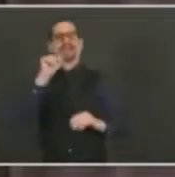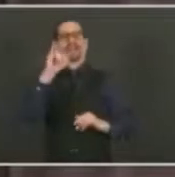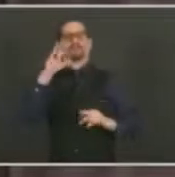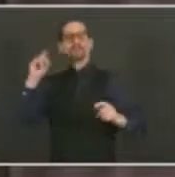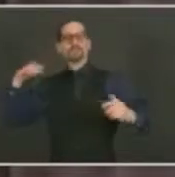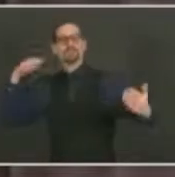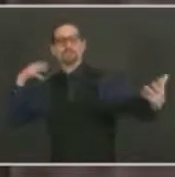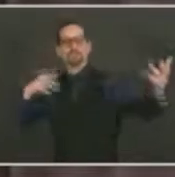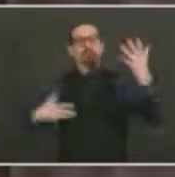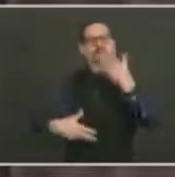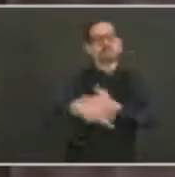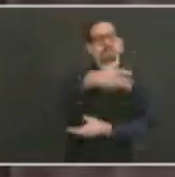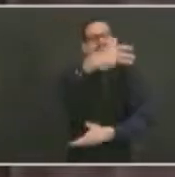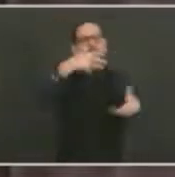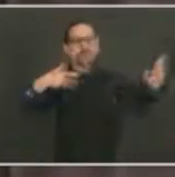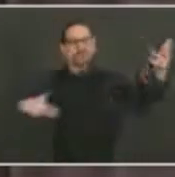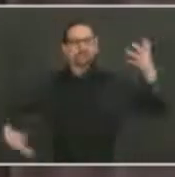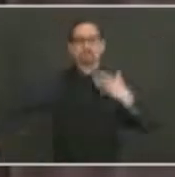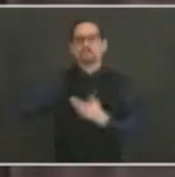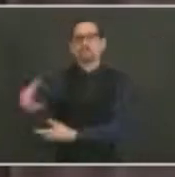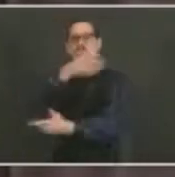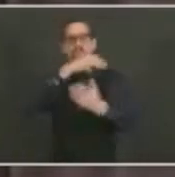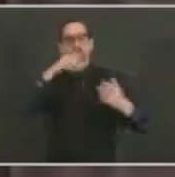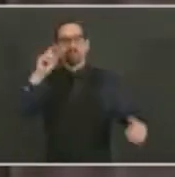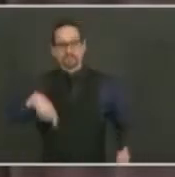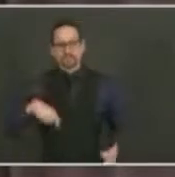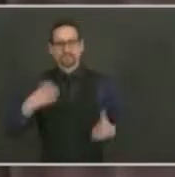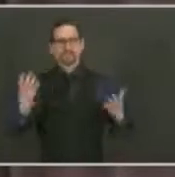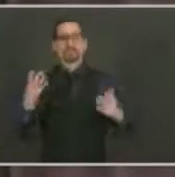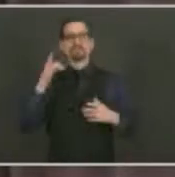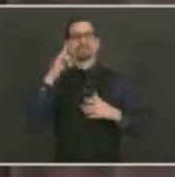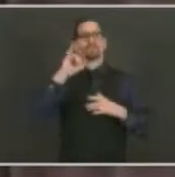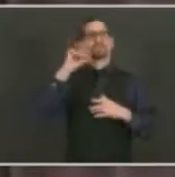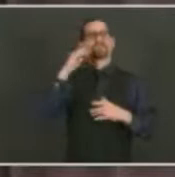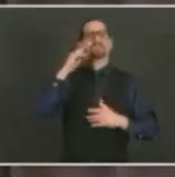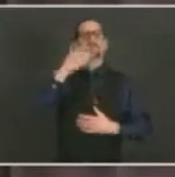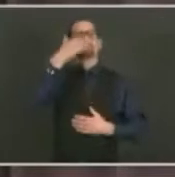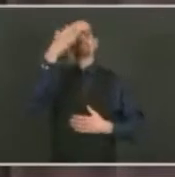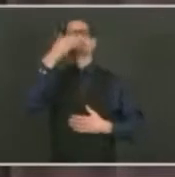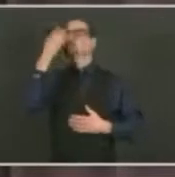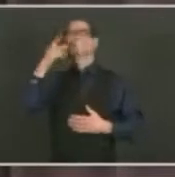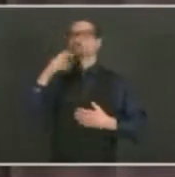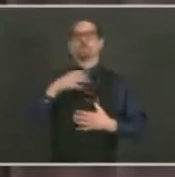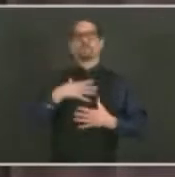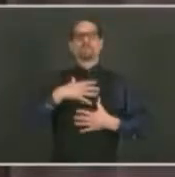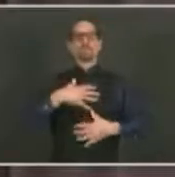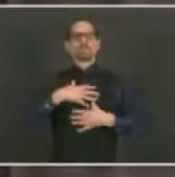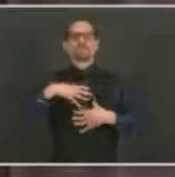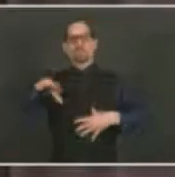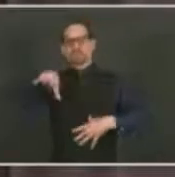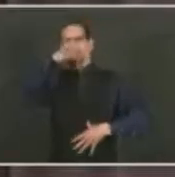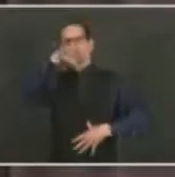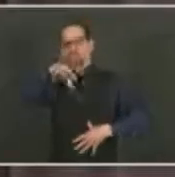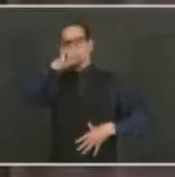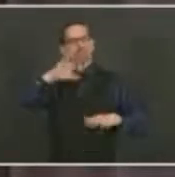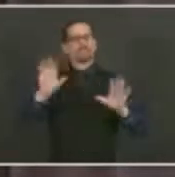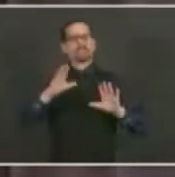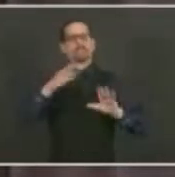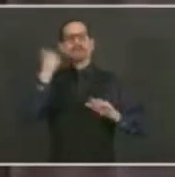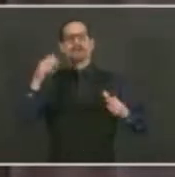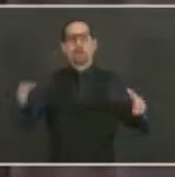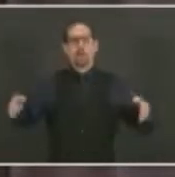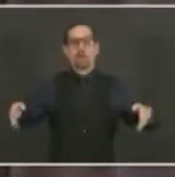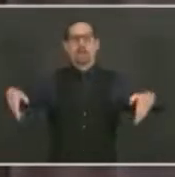be as good as possible in indoor locations. We're exploring options on how to support businesses and